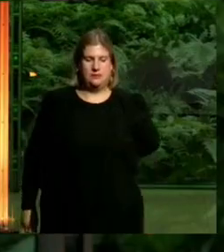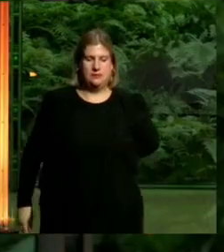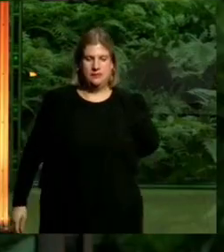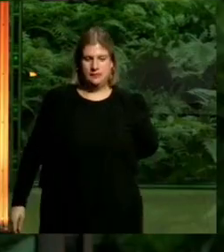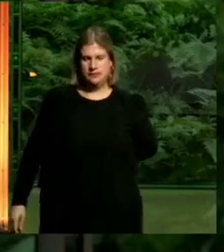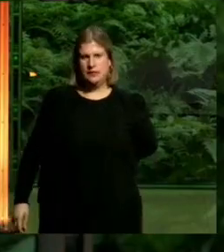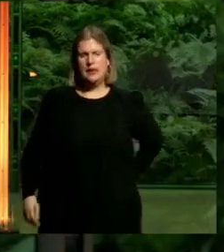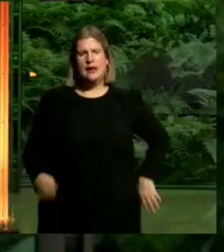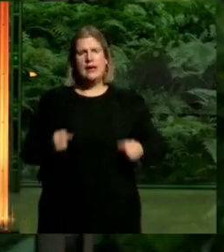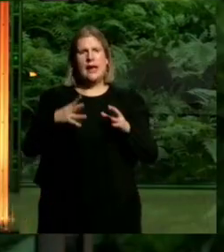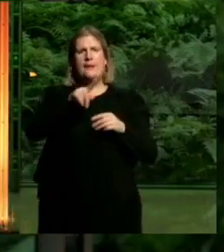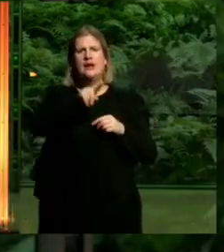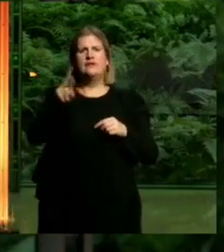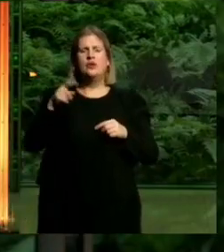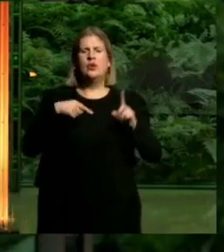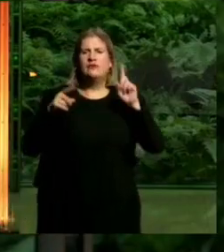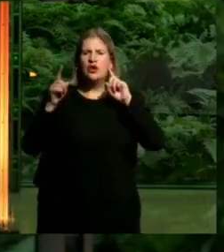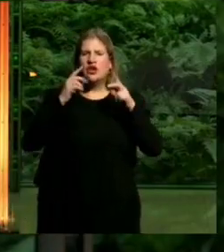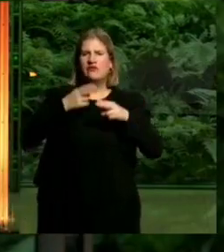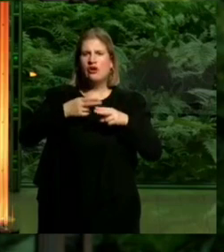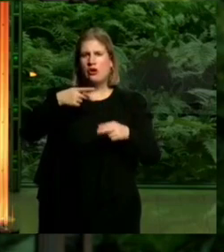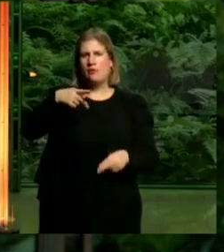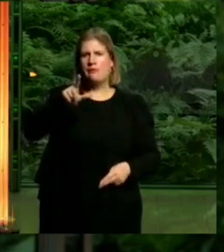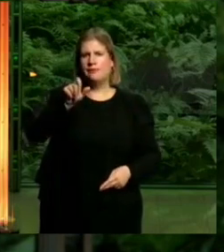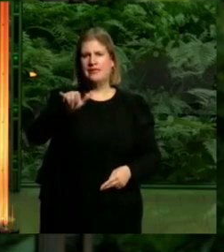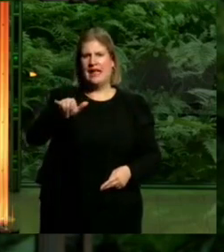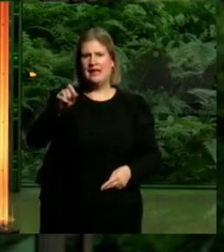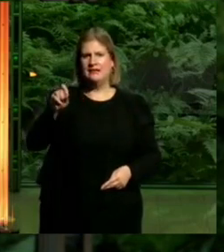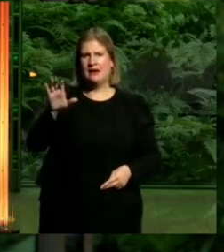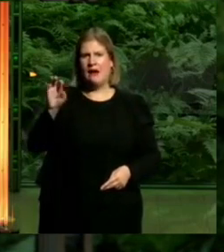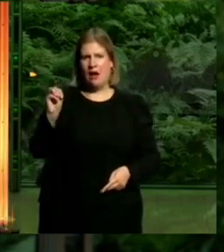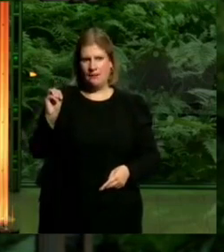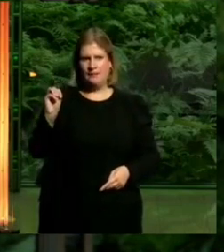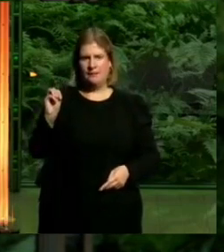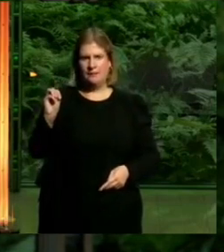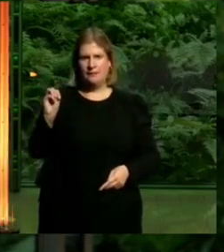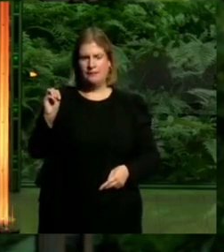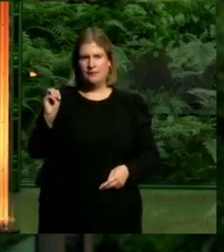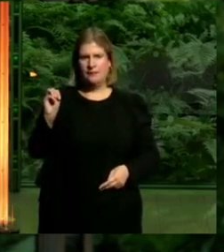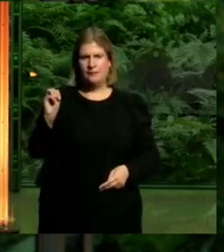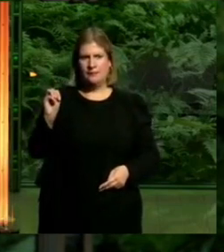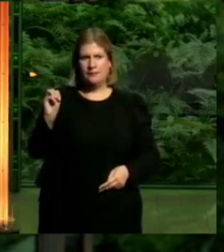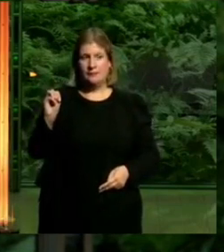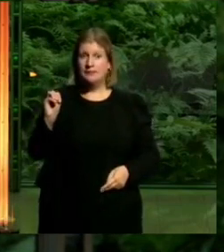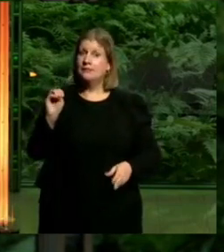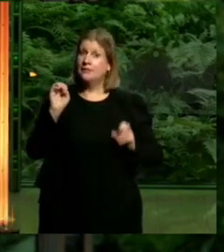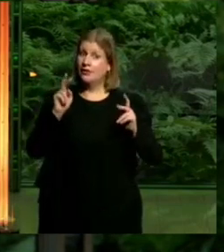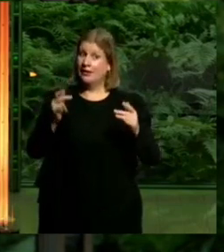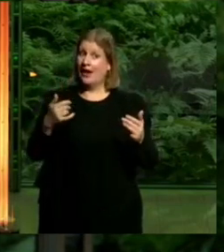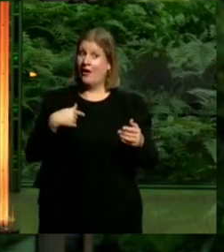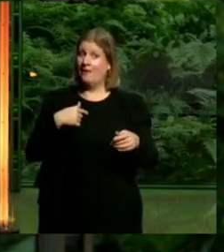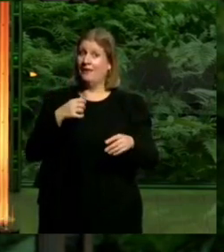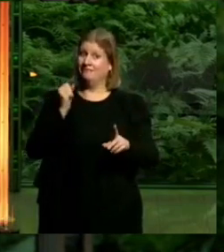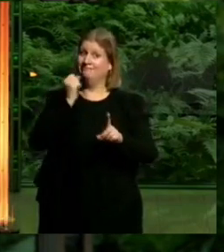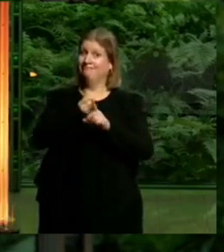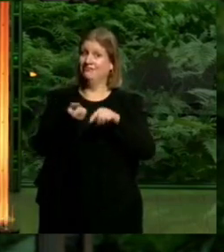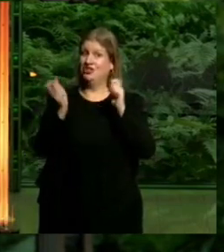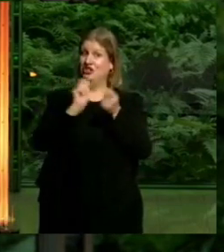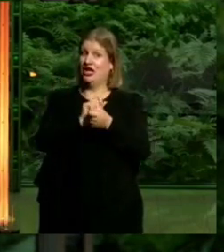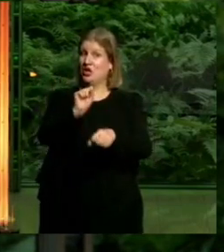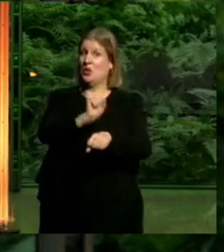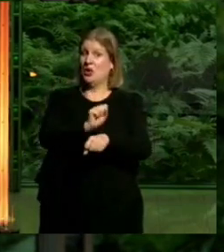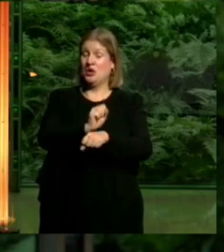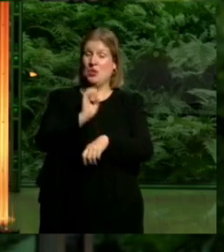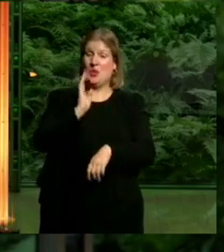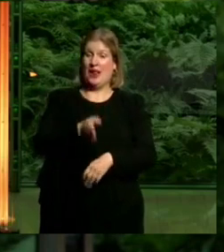of you here have heard of clay.com? Anybody? Okay, I'm about to change your world.